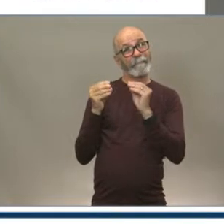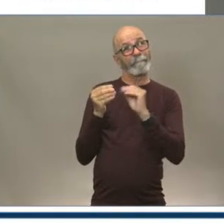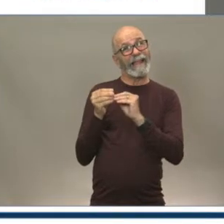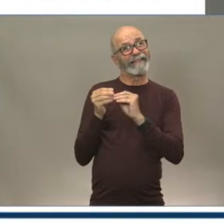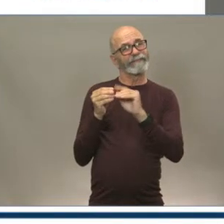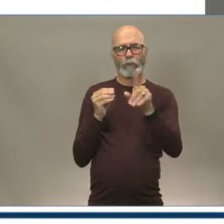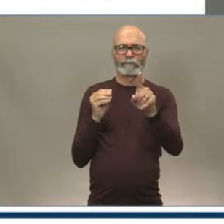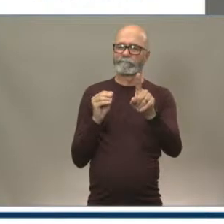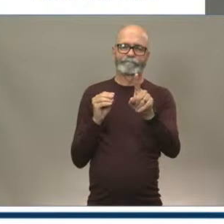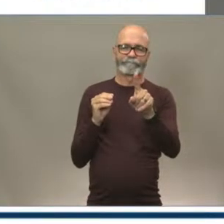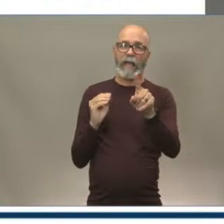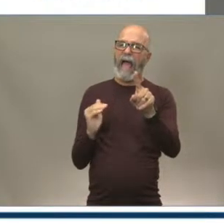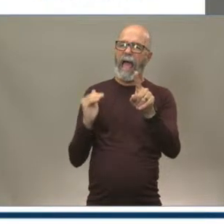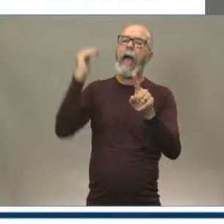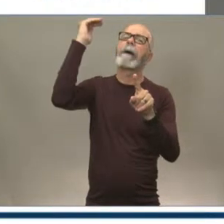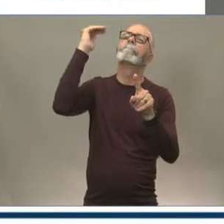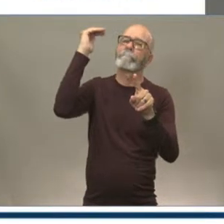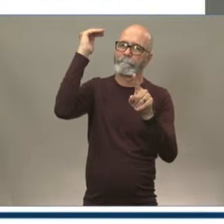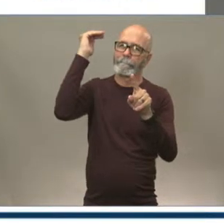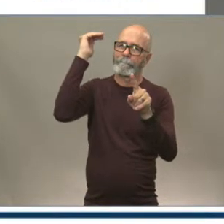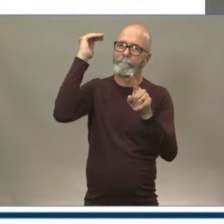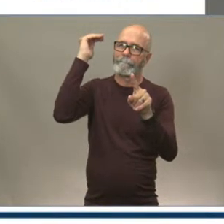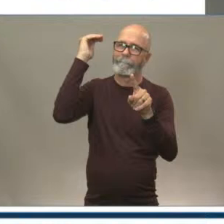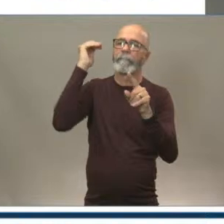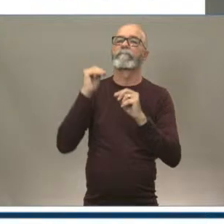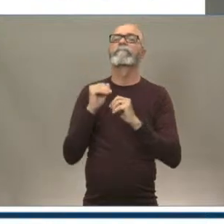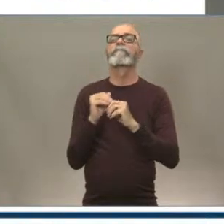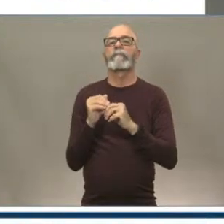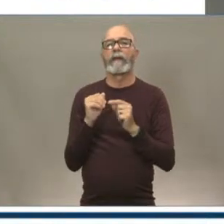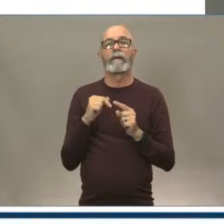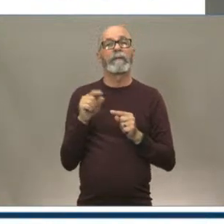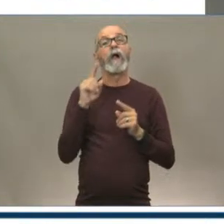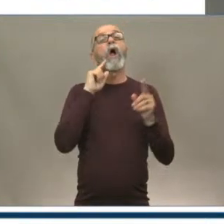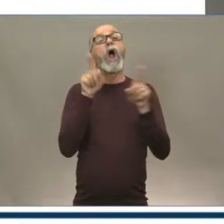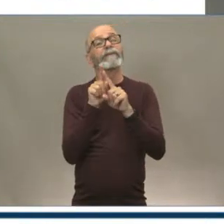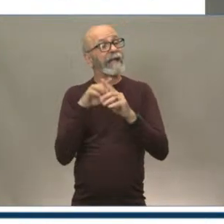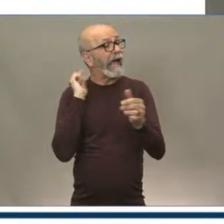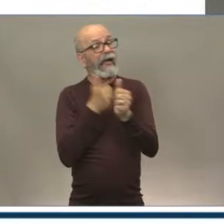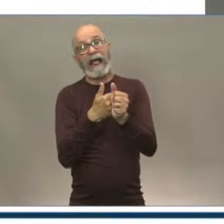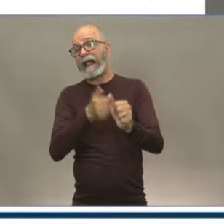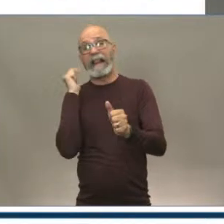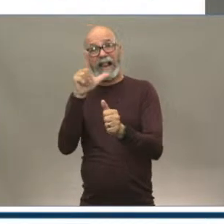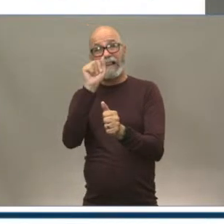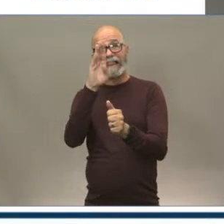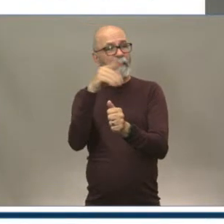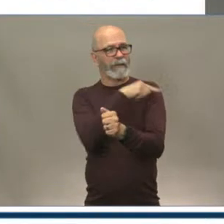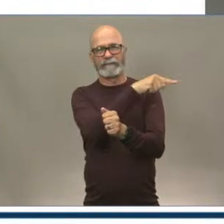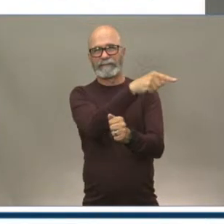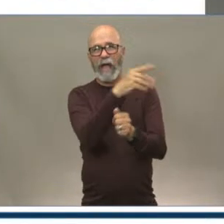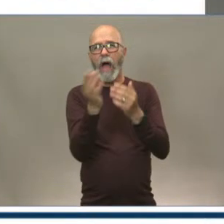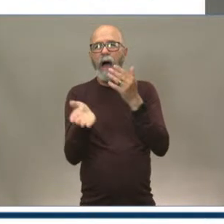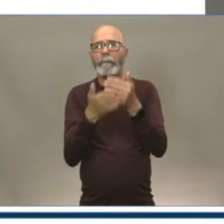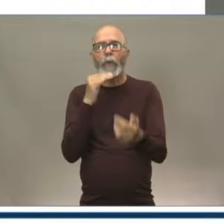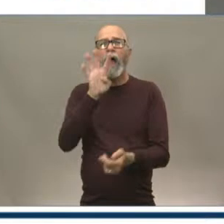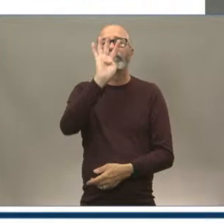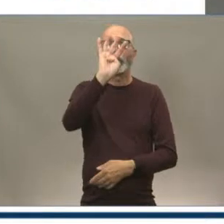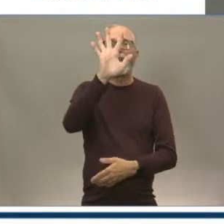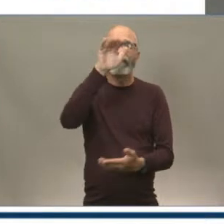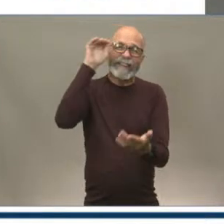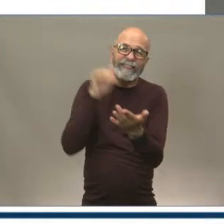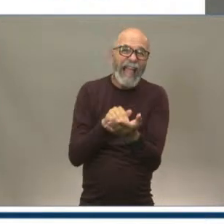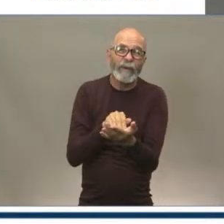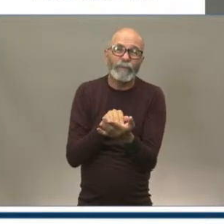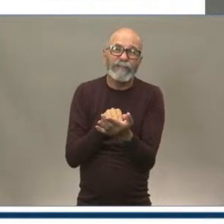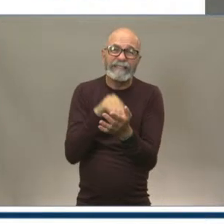of 67. There's also a large backlog in our lab. About 45,000 tests have yet to